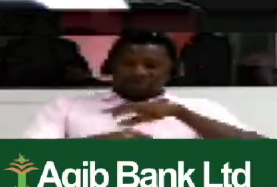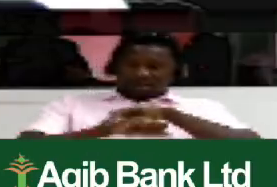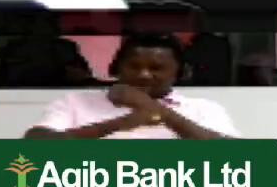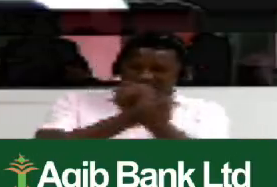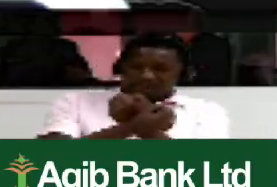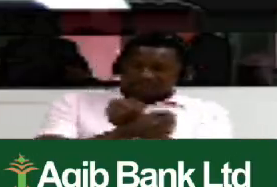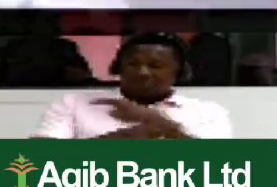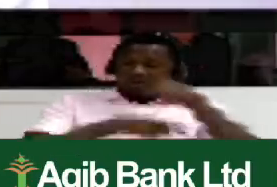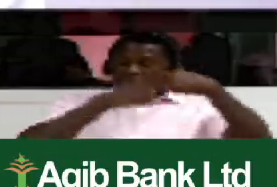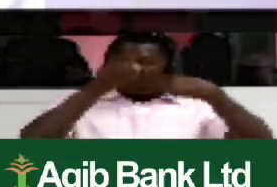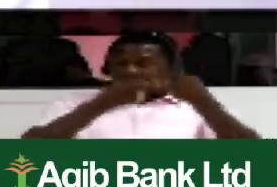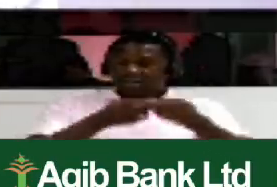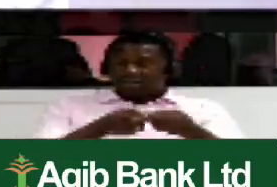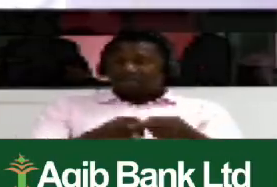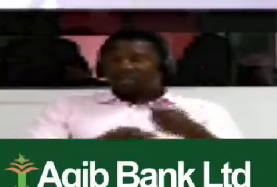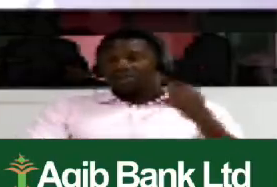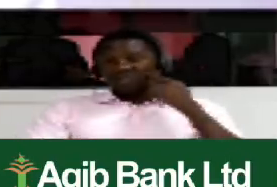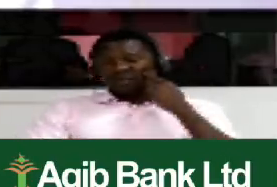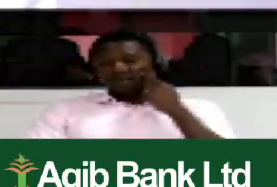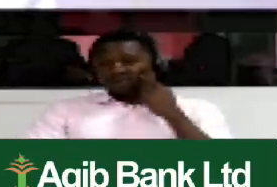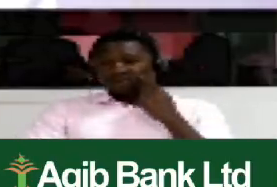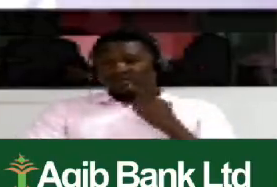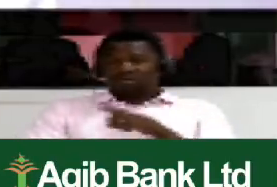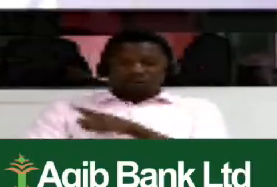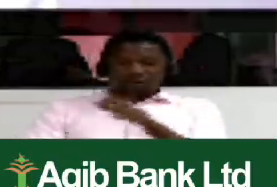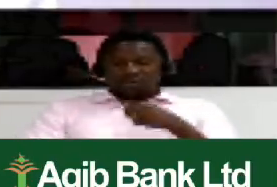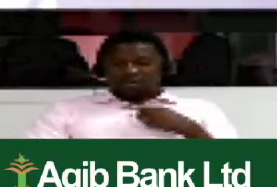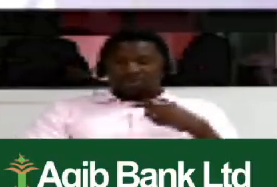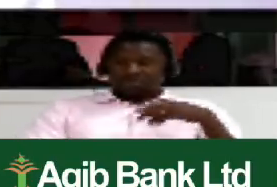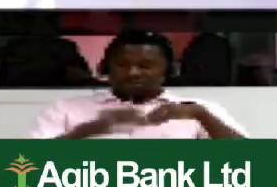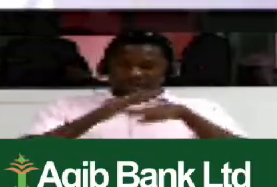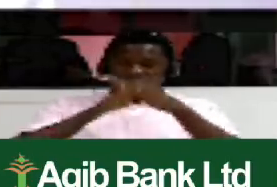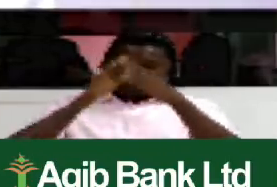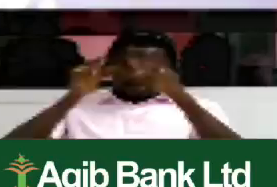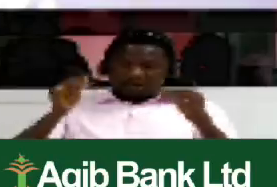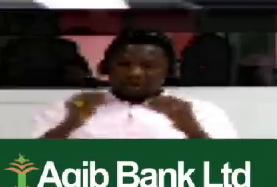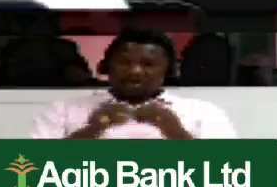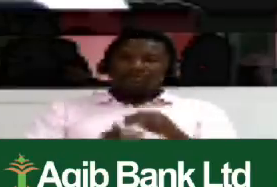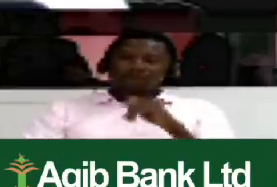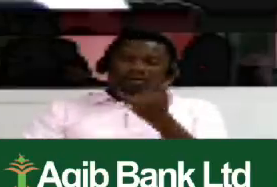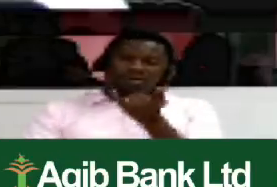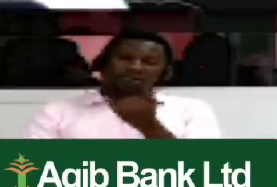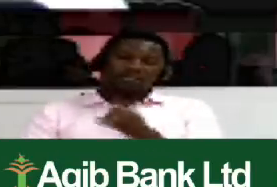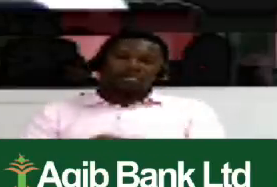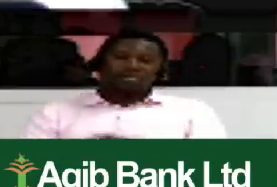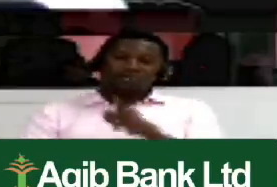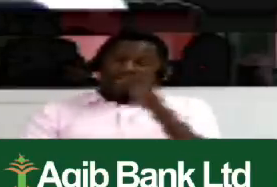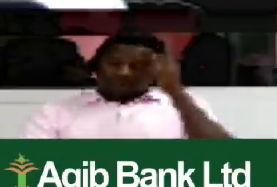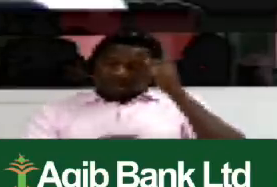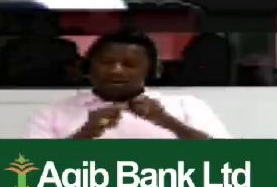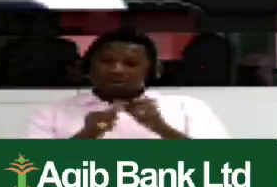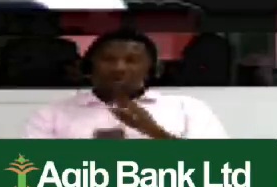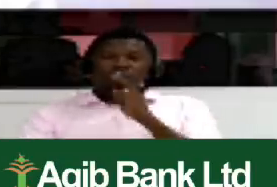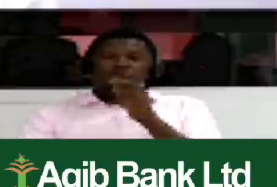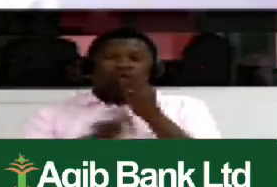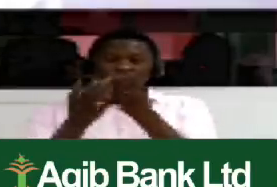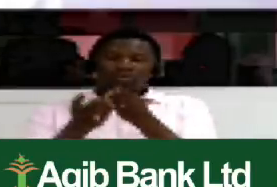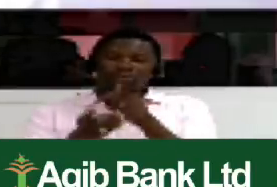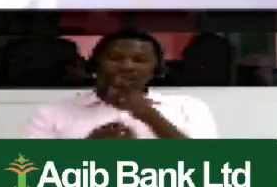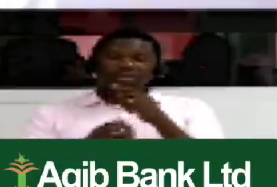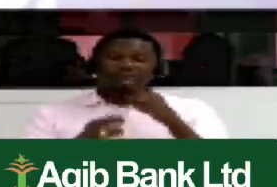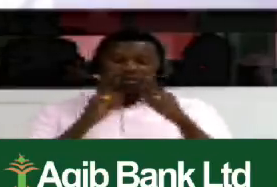from what you heard. Those who were in the main hall. Hall, yes, yes. Exactly. Yes. Do you recall who told you that